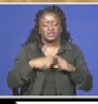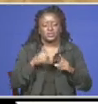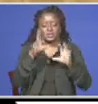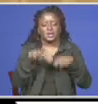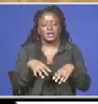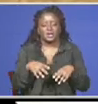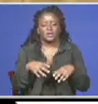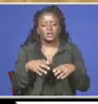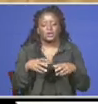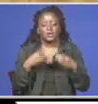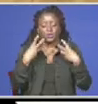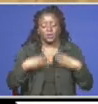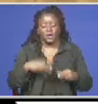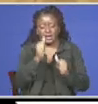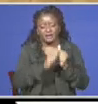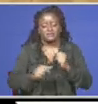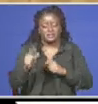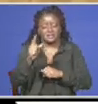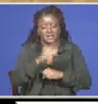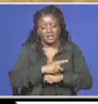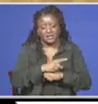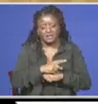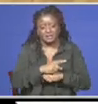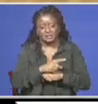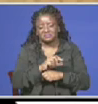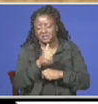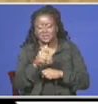to dinner, to a reception. So